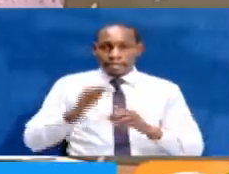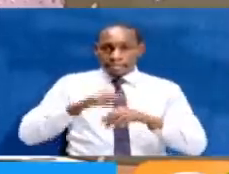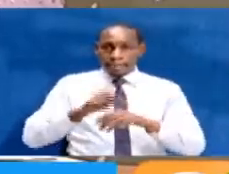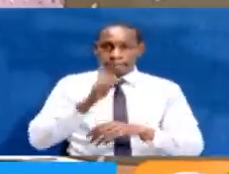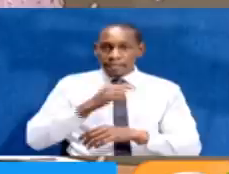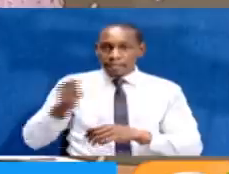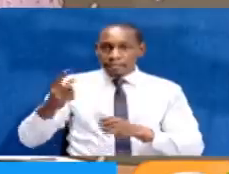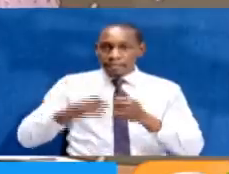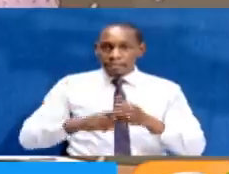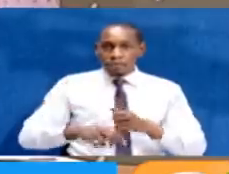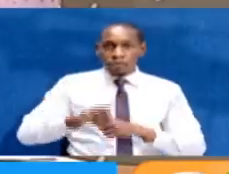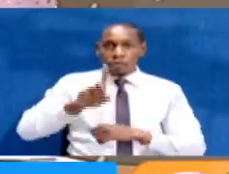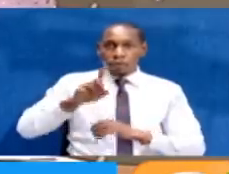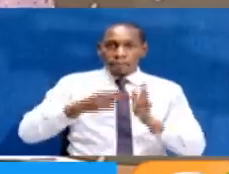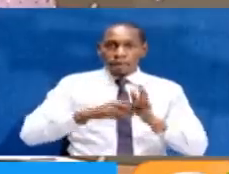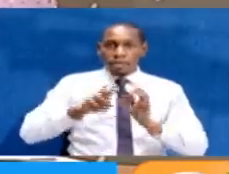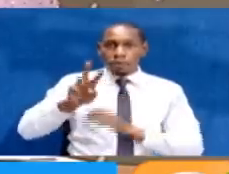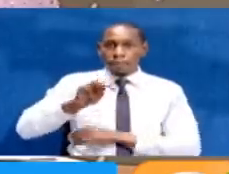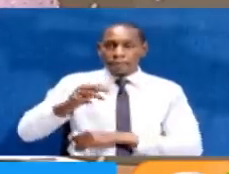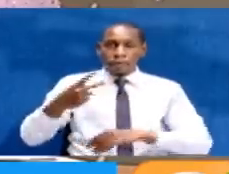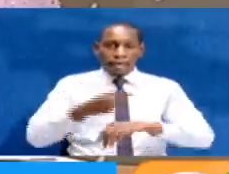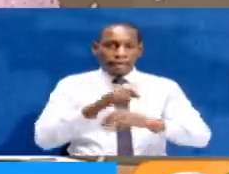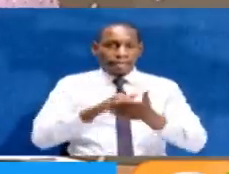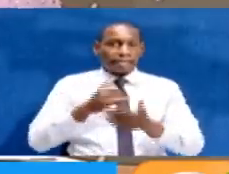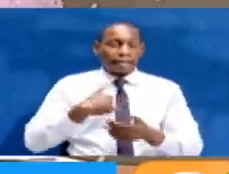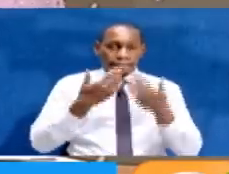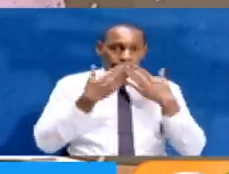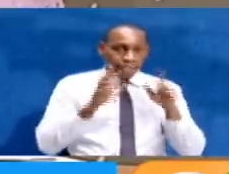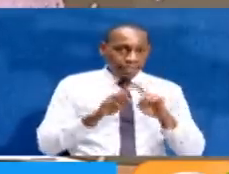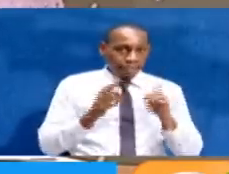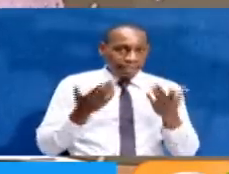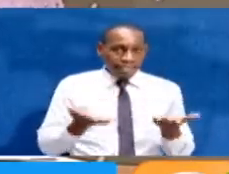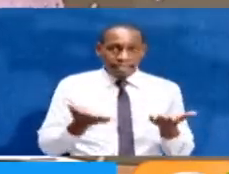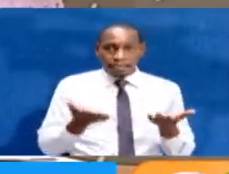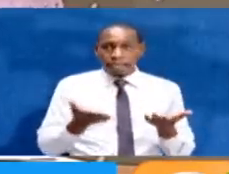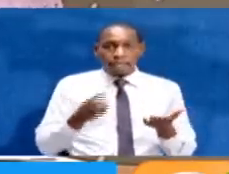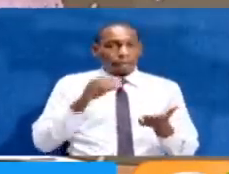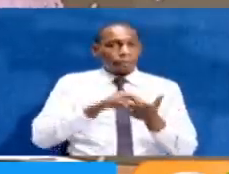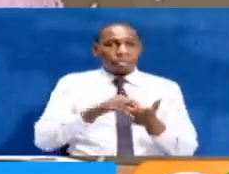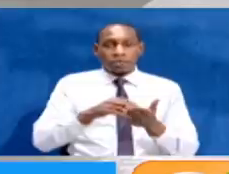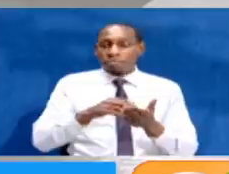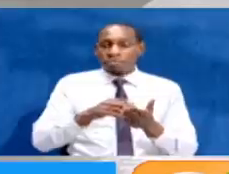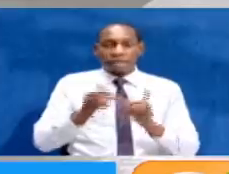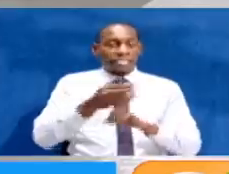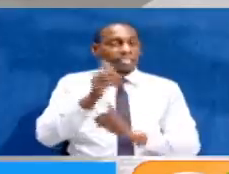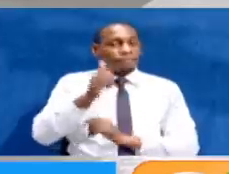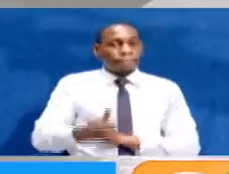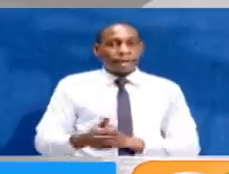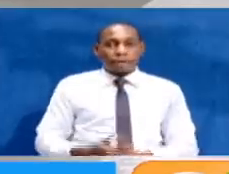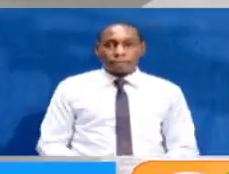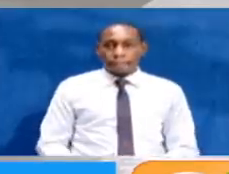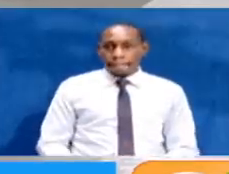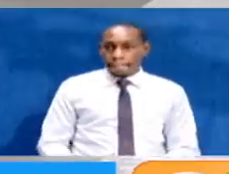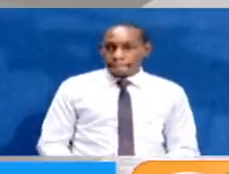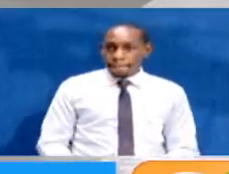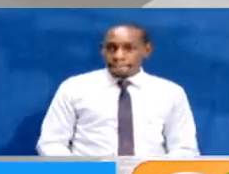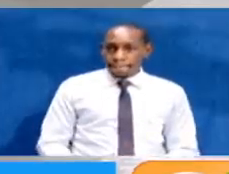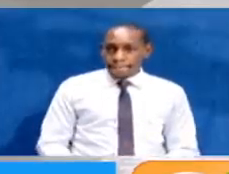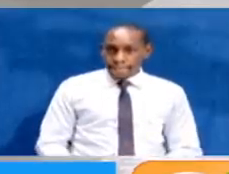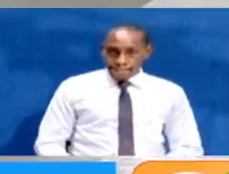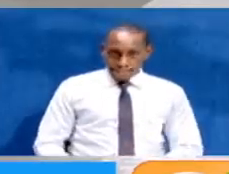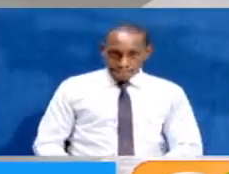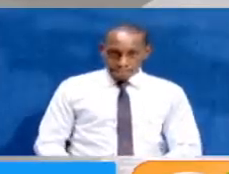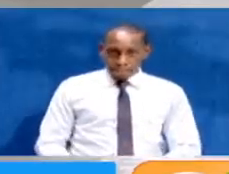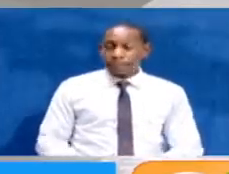the 1.2 million vaccines that we have, takwazimeisha. But as you say, we're nowhere near that. Yeah. But there is a possibility. I